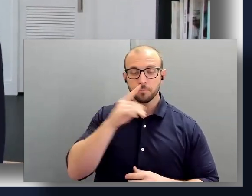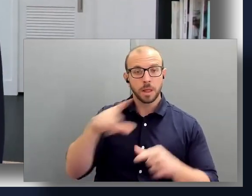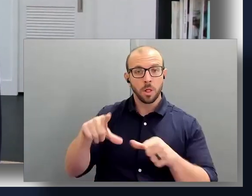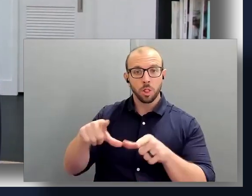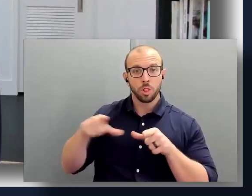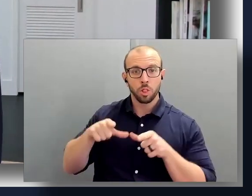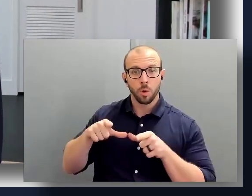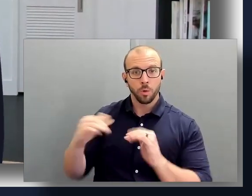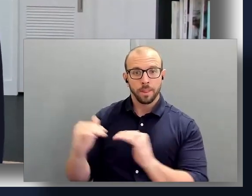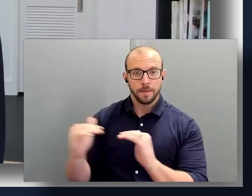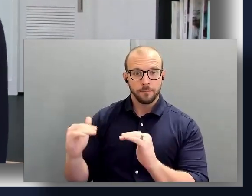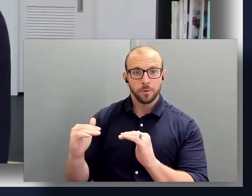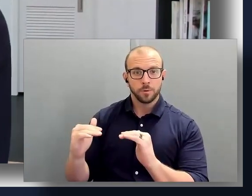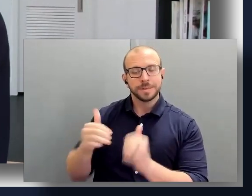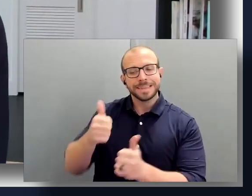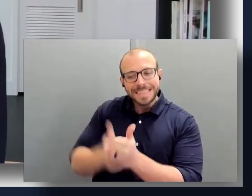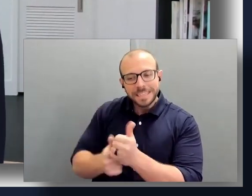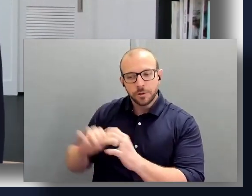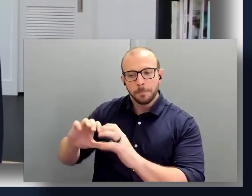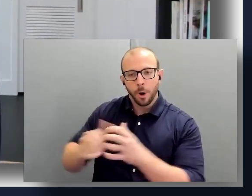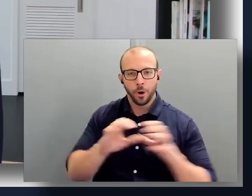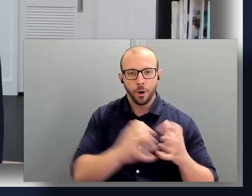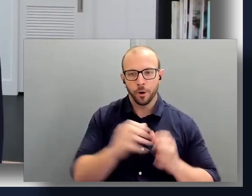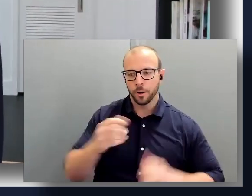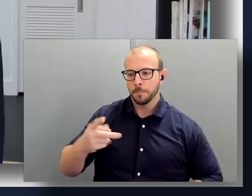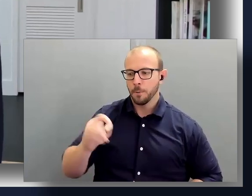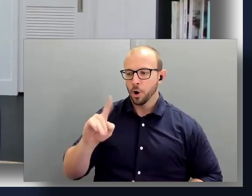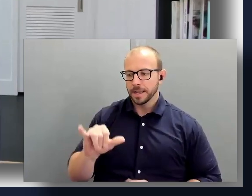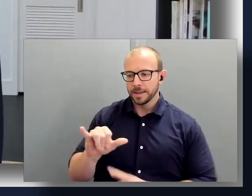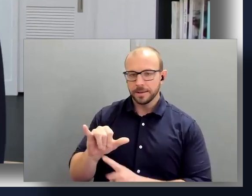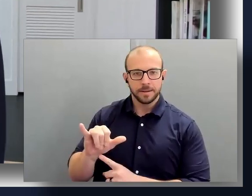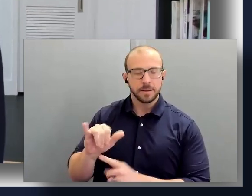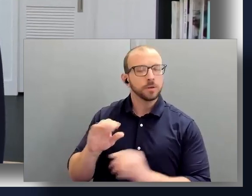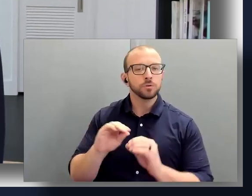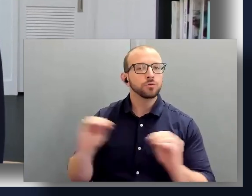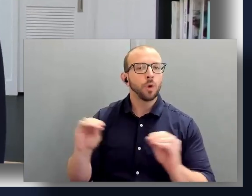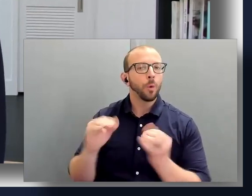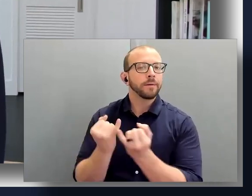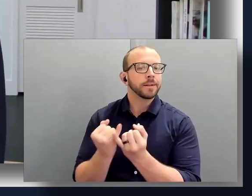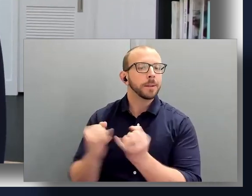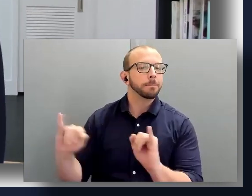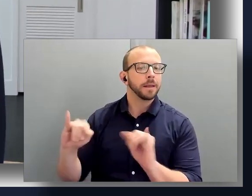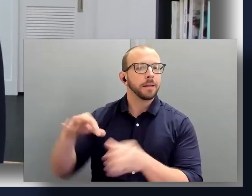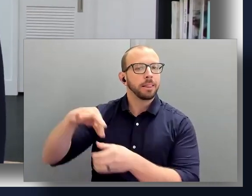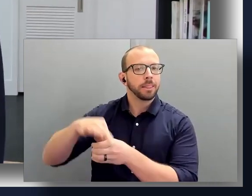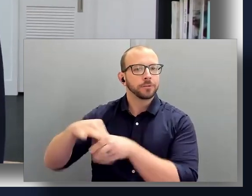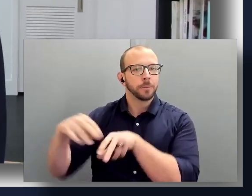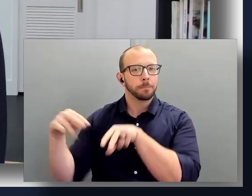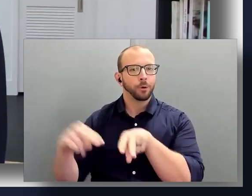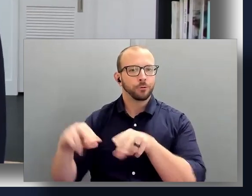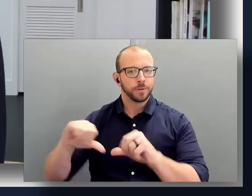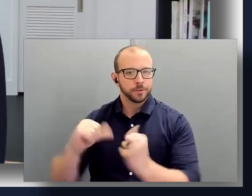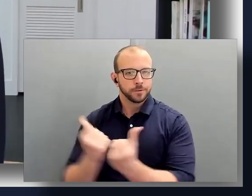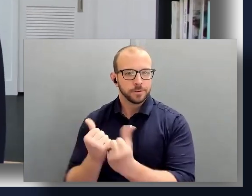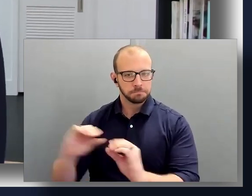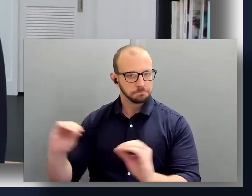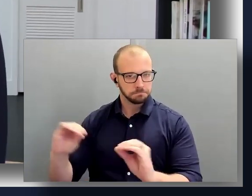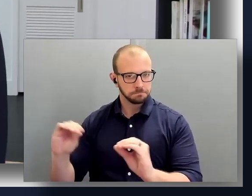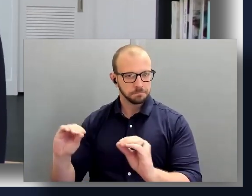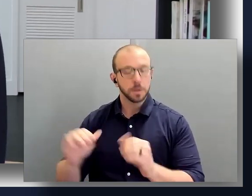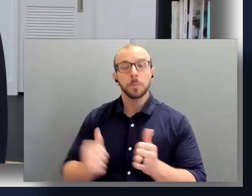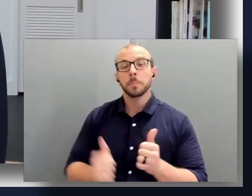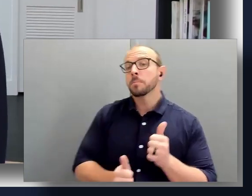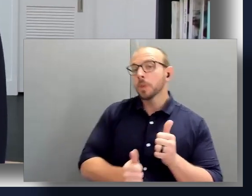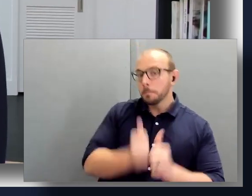done at the local level by parties. It's not done by an independent election